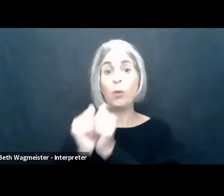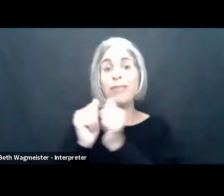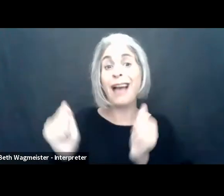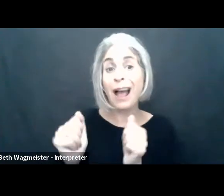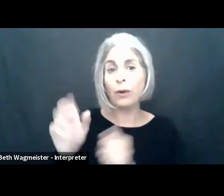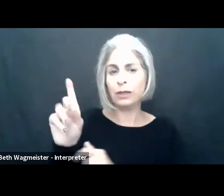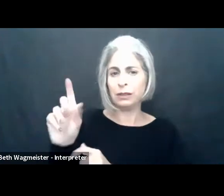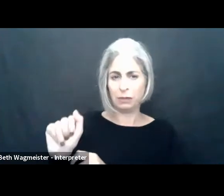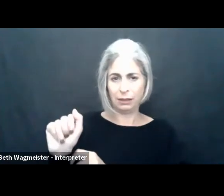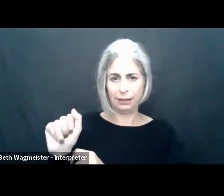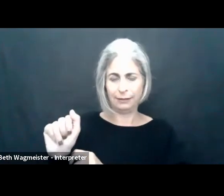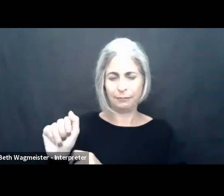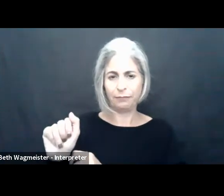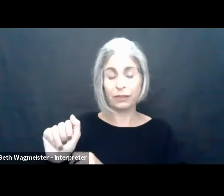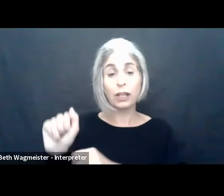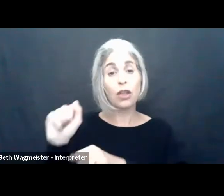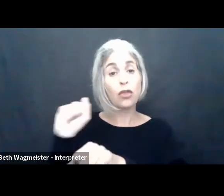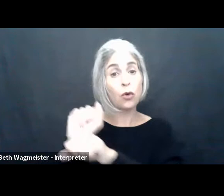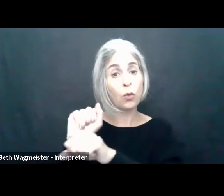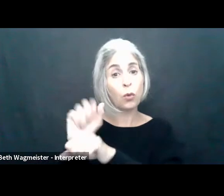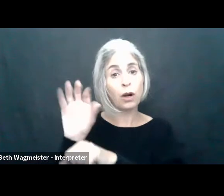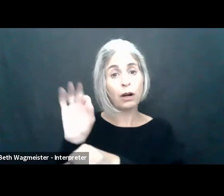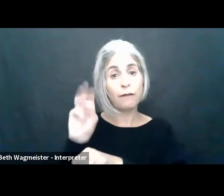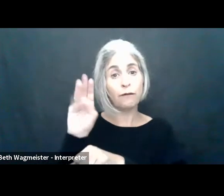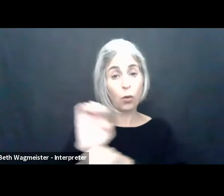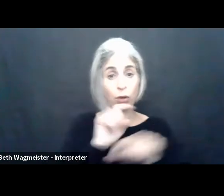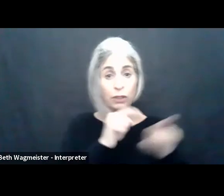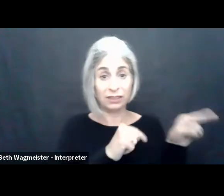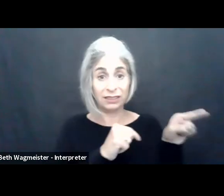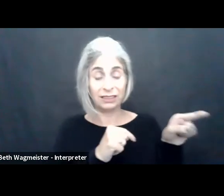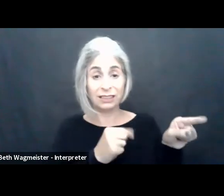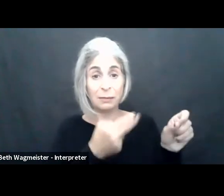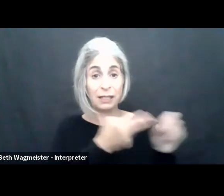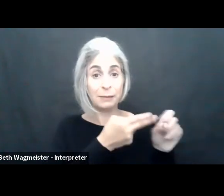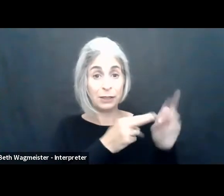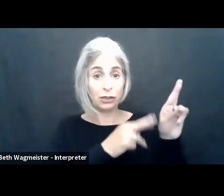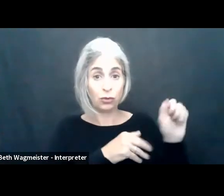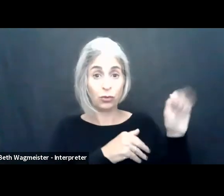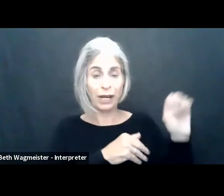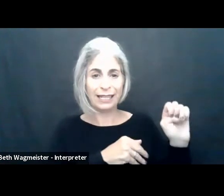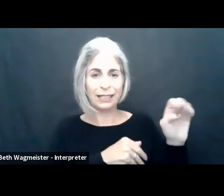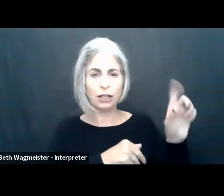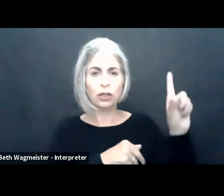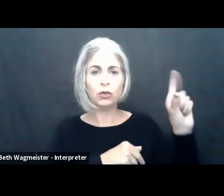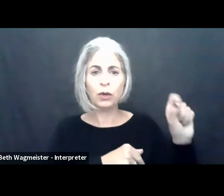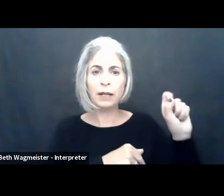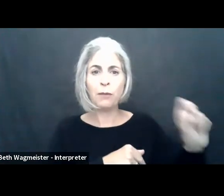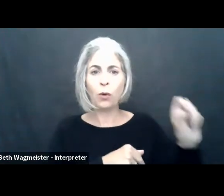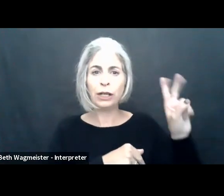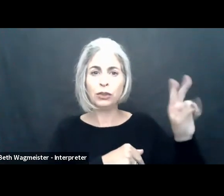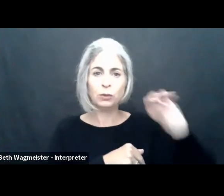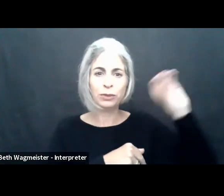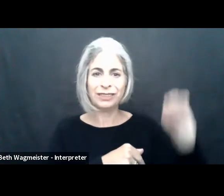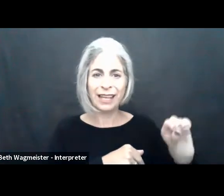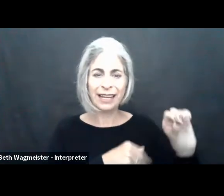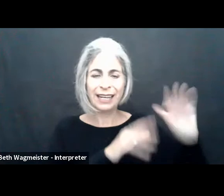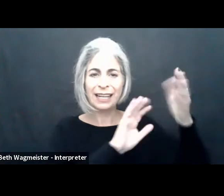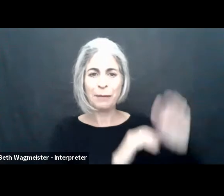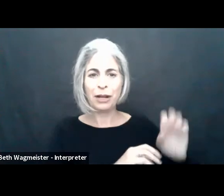disabilities. And the workforce participation rate for people with disabilities was 20.2% compared to